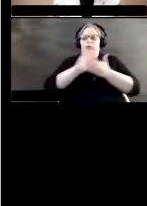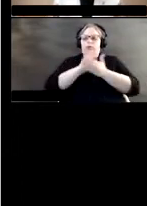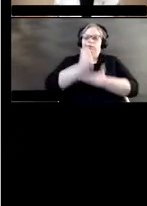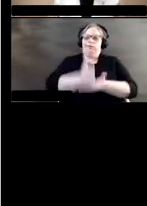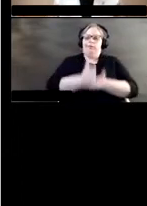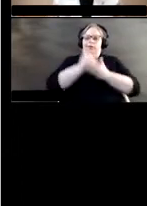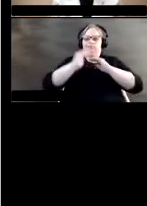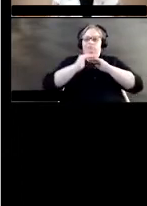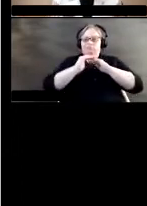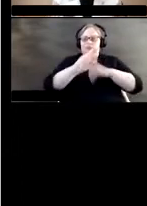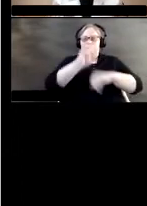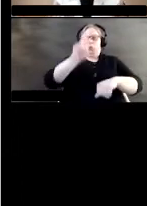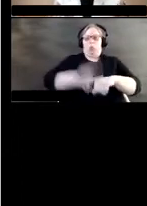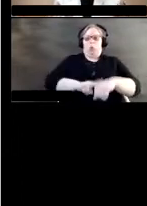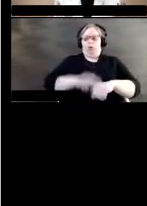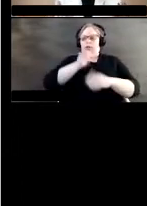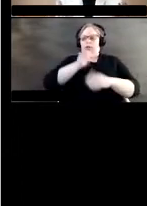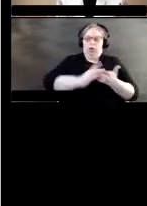extra pills.